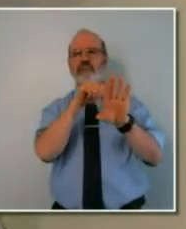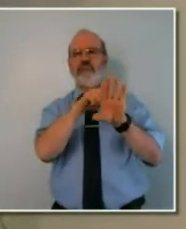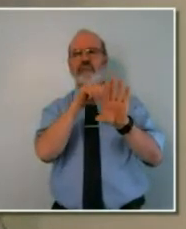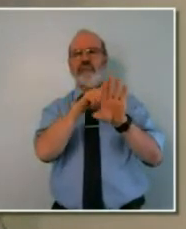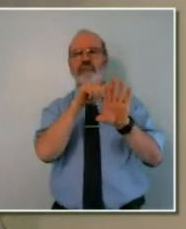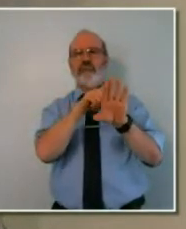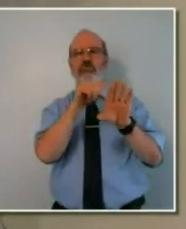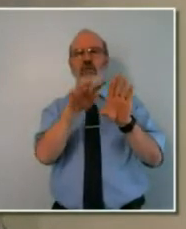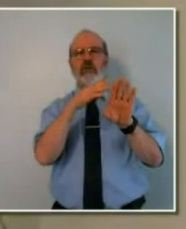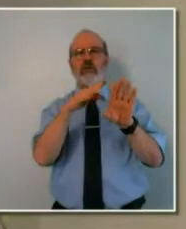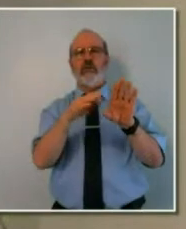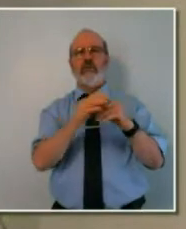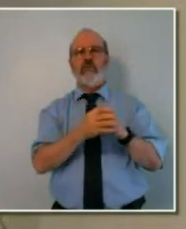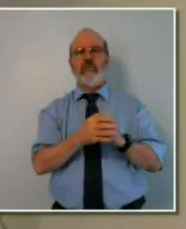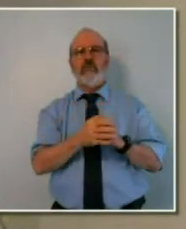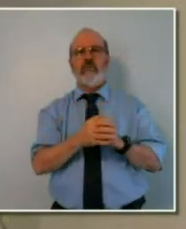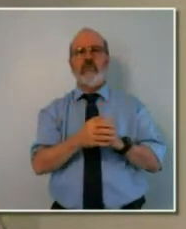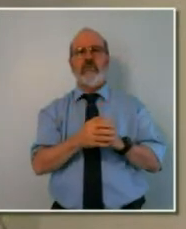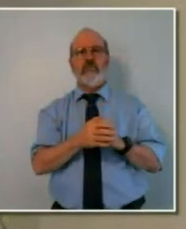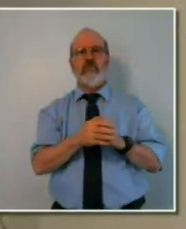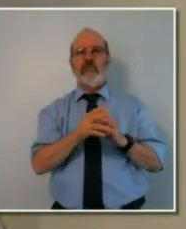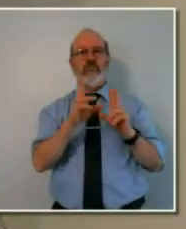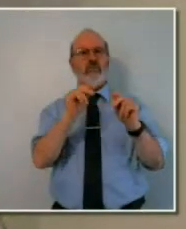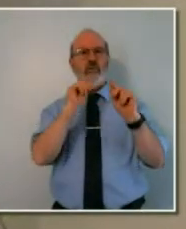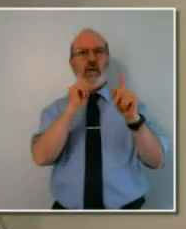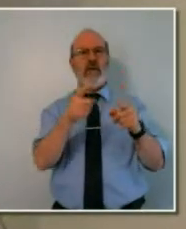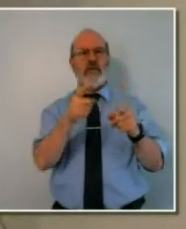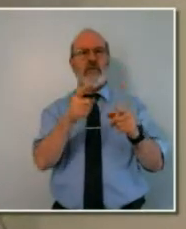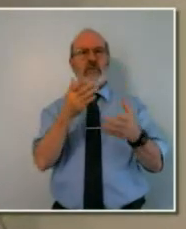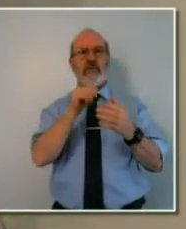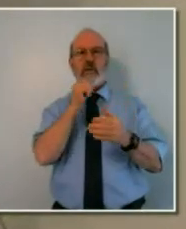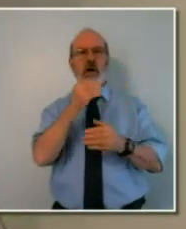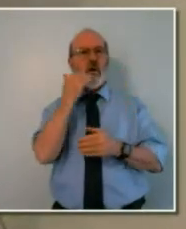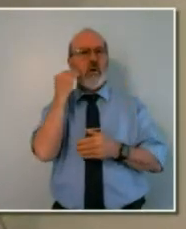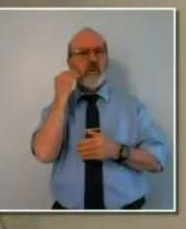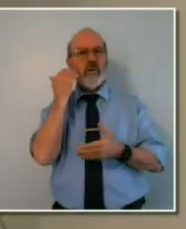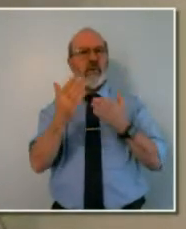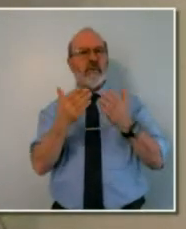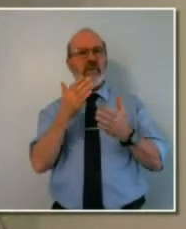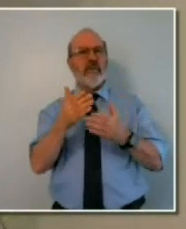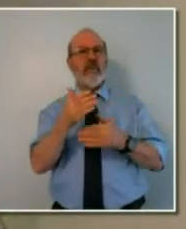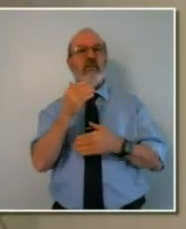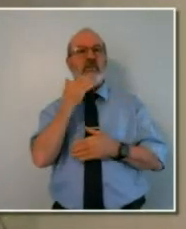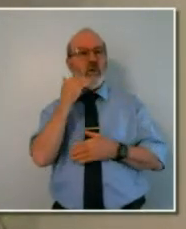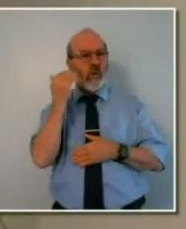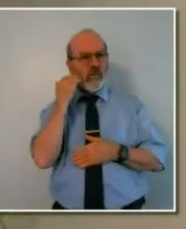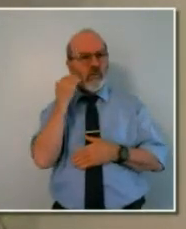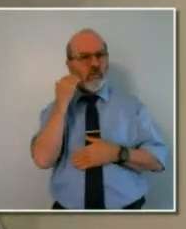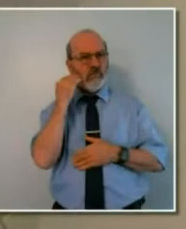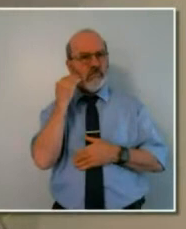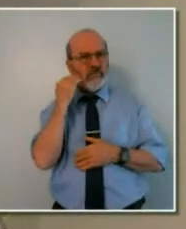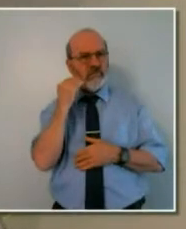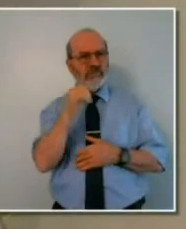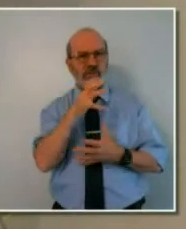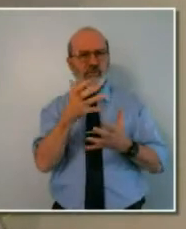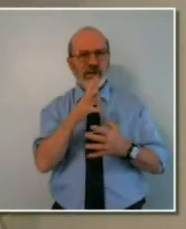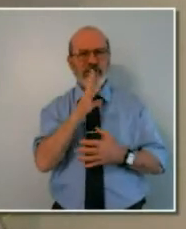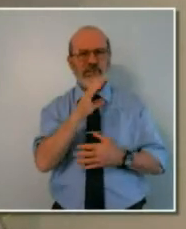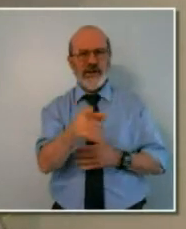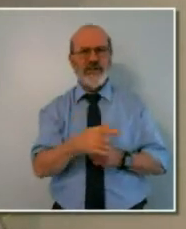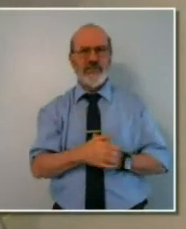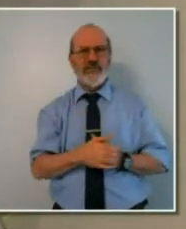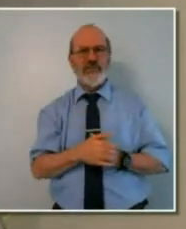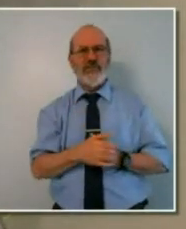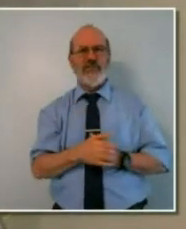and they're not home. Or perhaps they are home, but they don't want to talk to you.